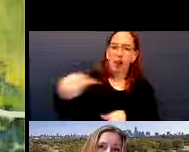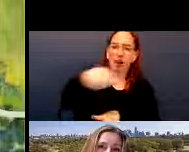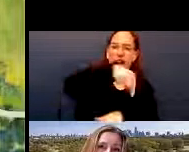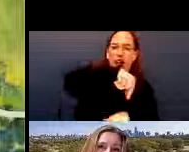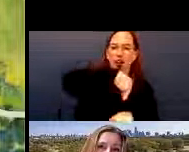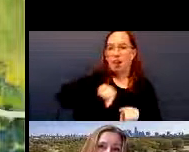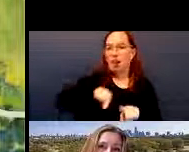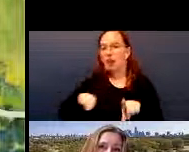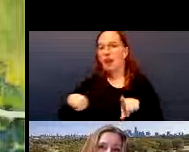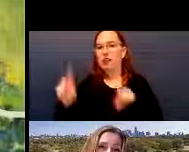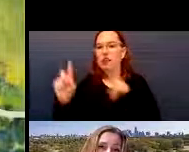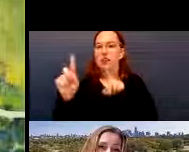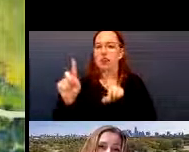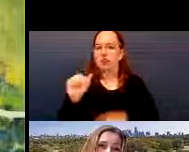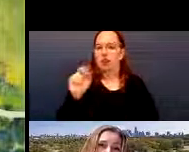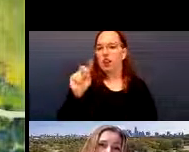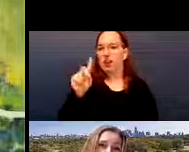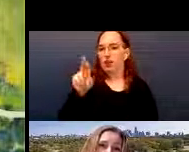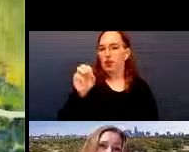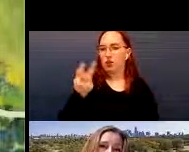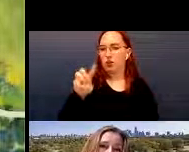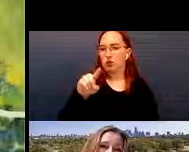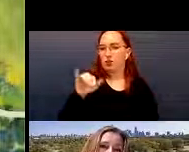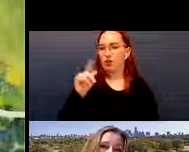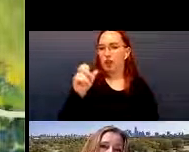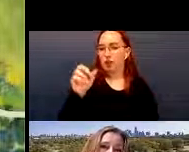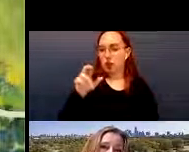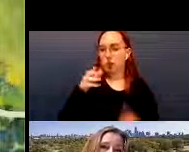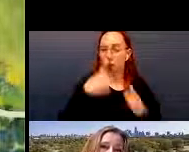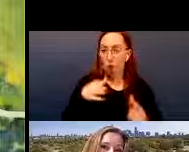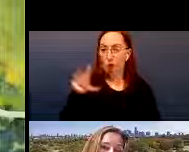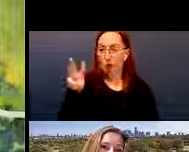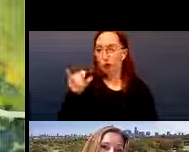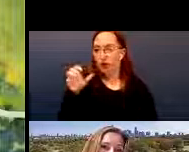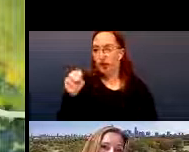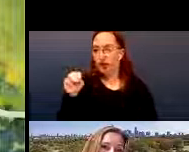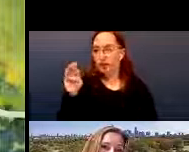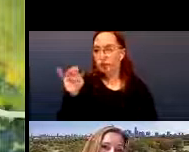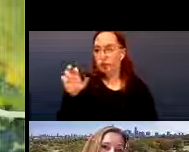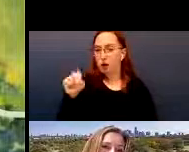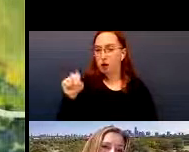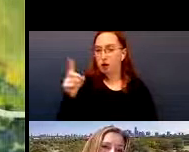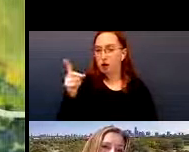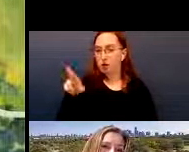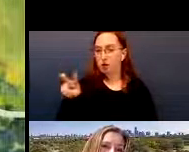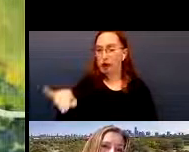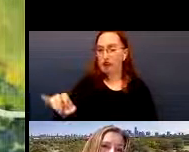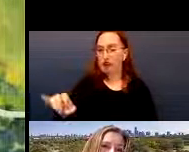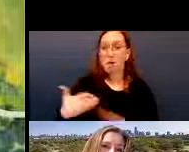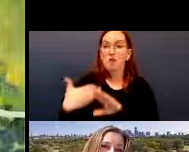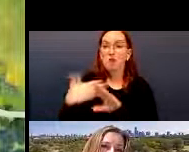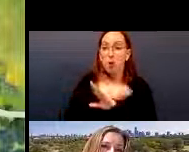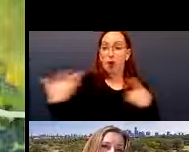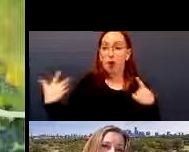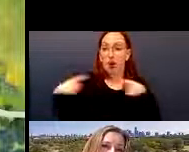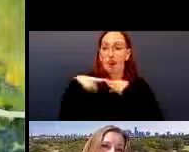Barton Drive create a loop instead of connecting. So this gray, this light gray piece